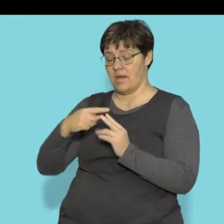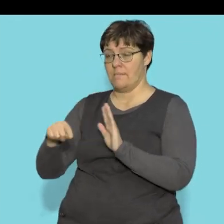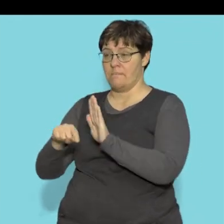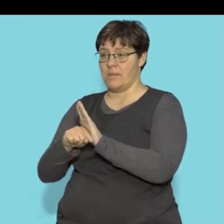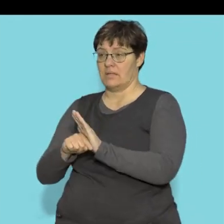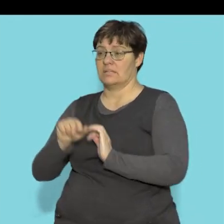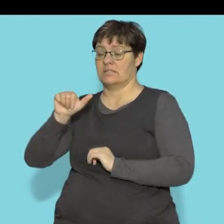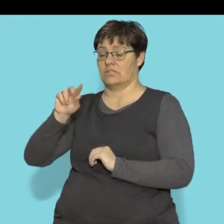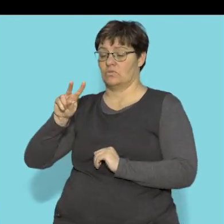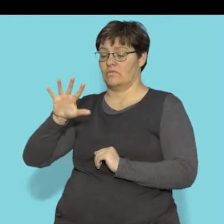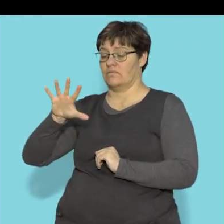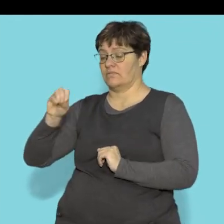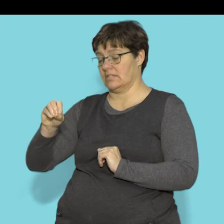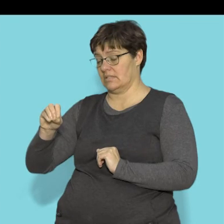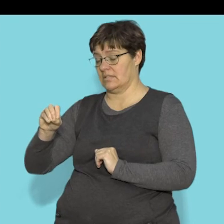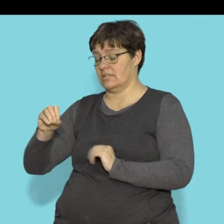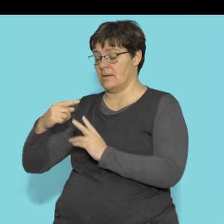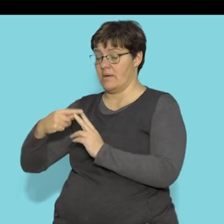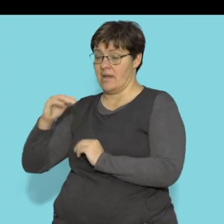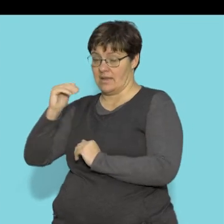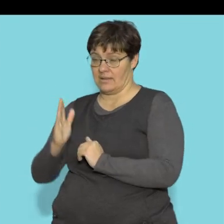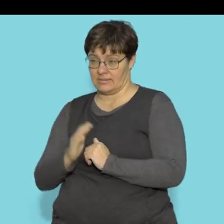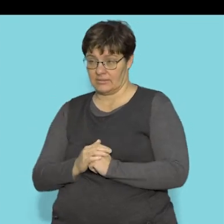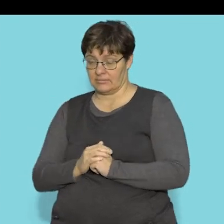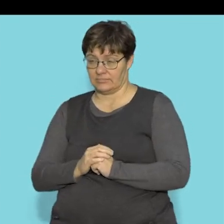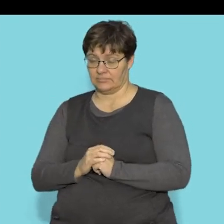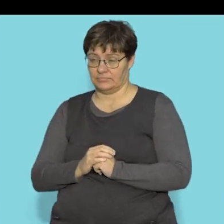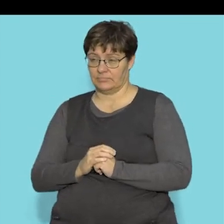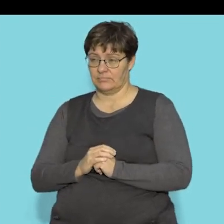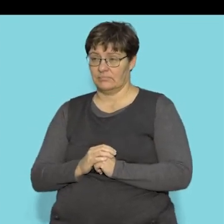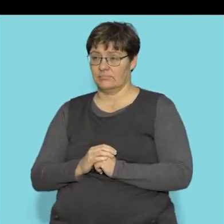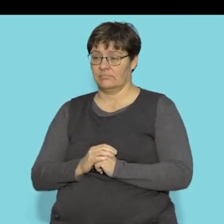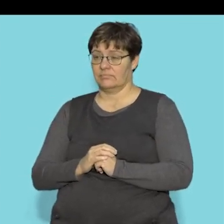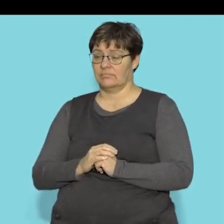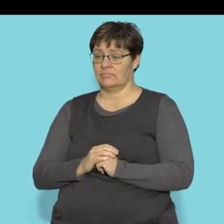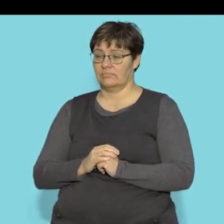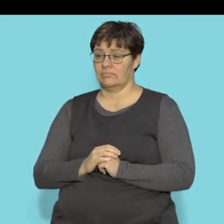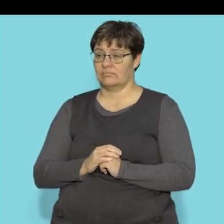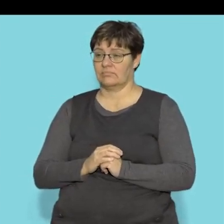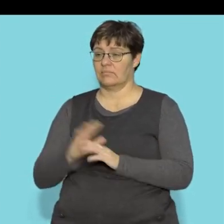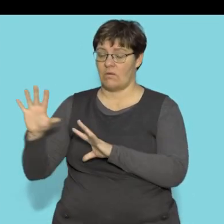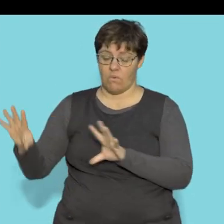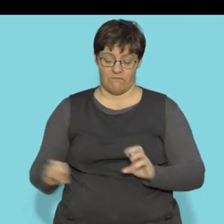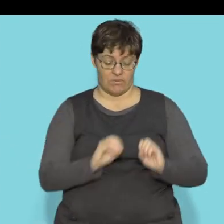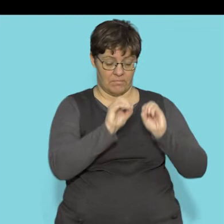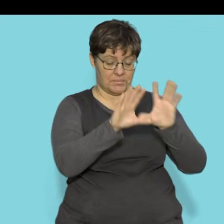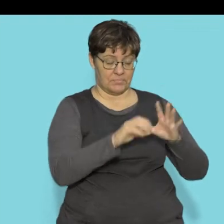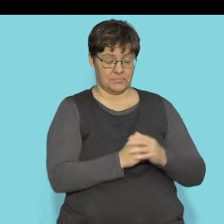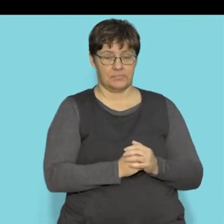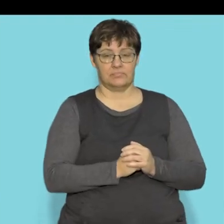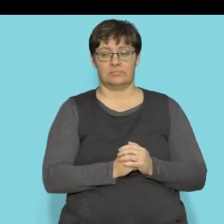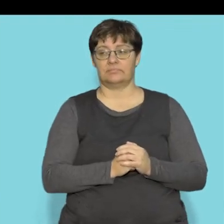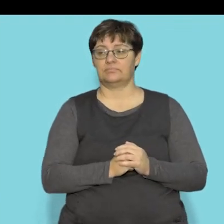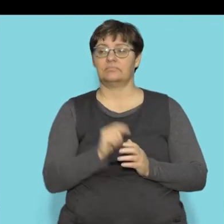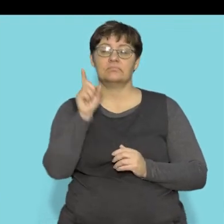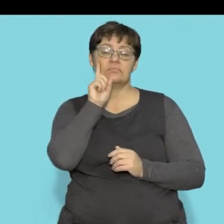of the larger cylinder, cylinder 1, and I'm going to subtract the volume of the smaller cylinder, which is cylinder 2. Now I just need to plug this all into